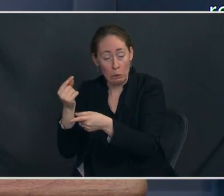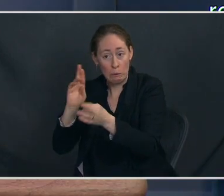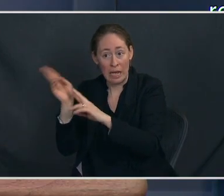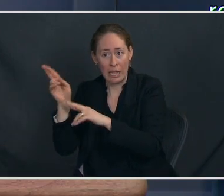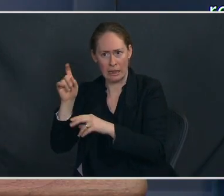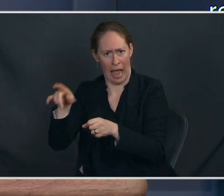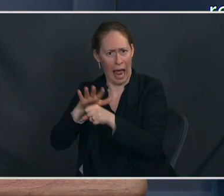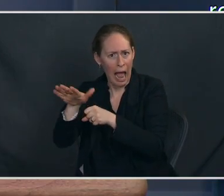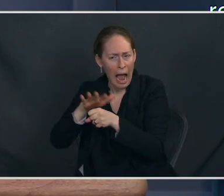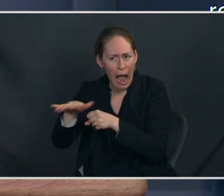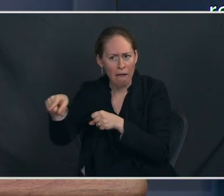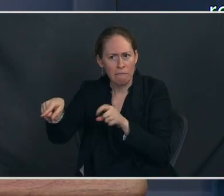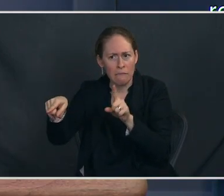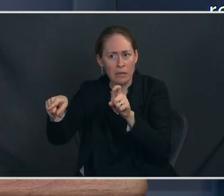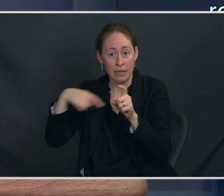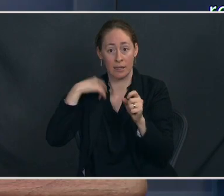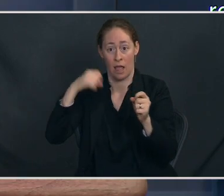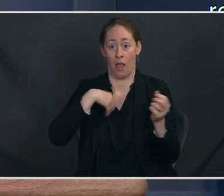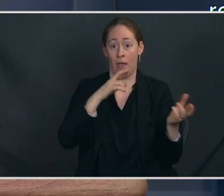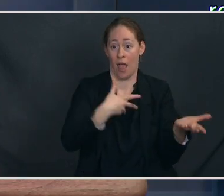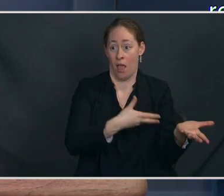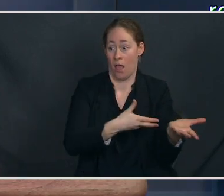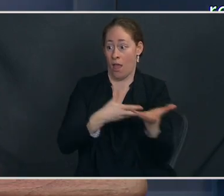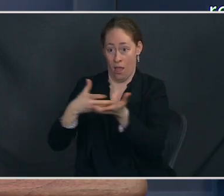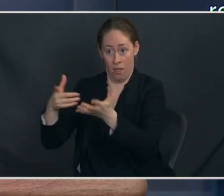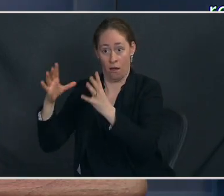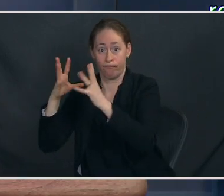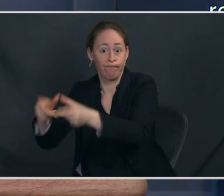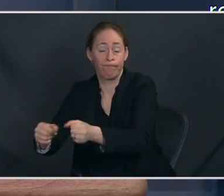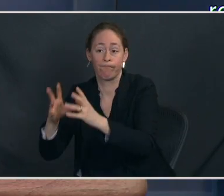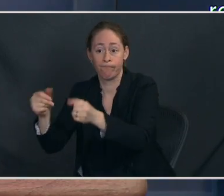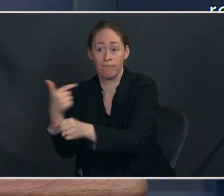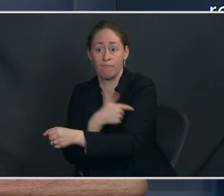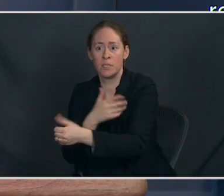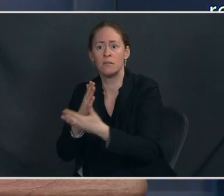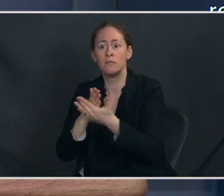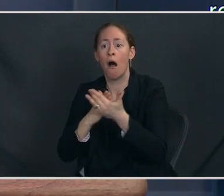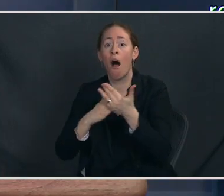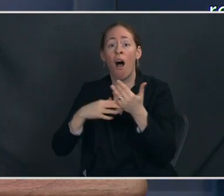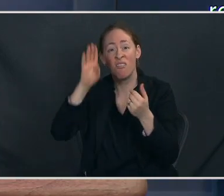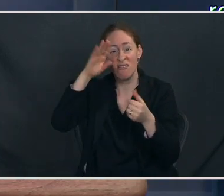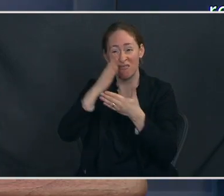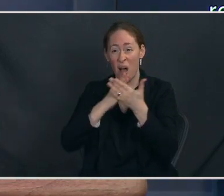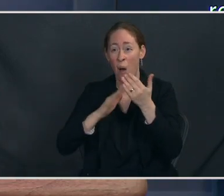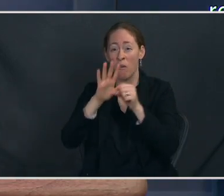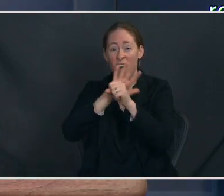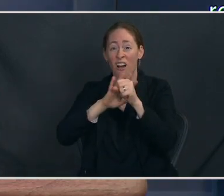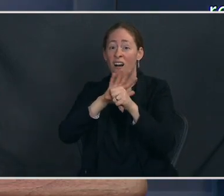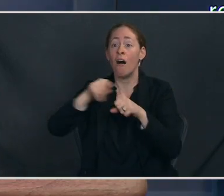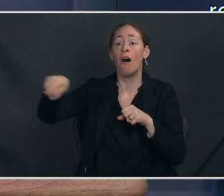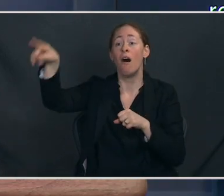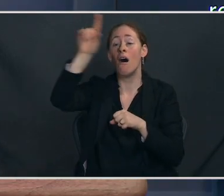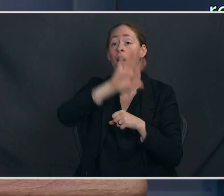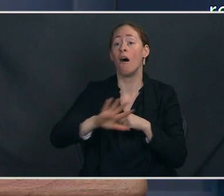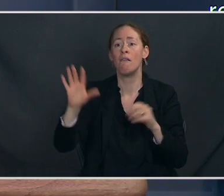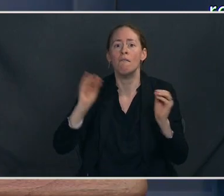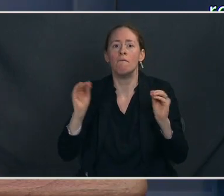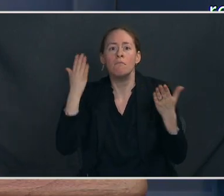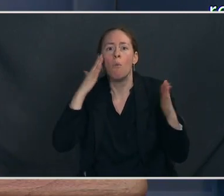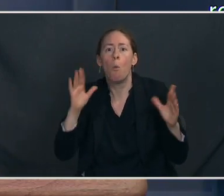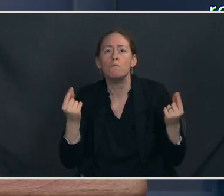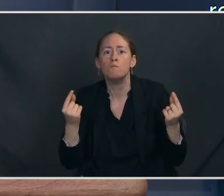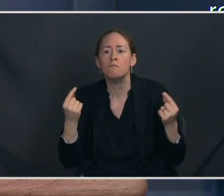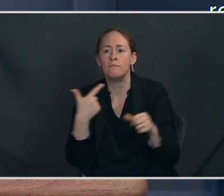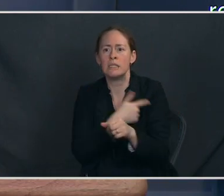Americans. And some states and some communities don't have people who are able to do that. And vaccine centers and places where people